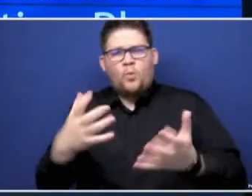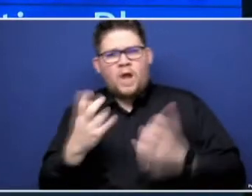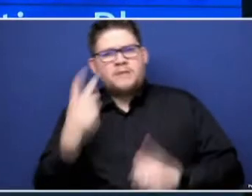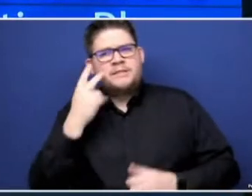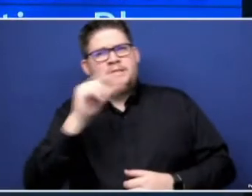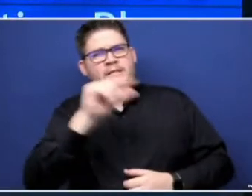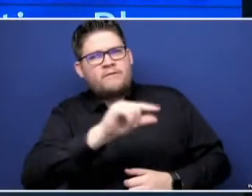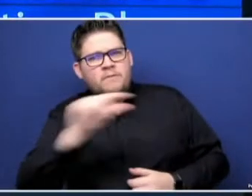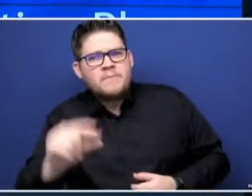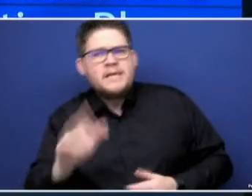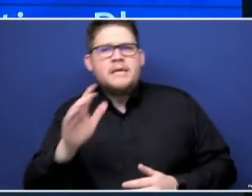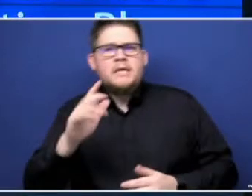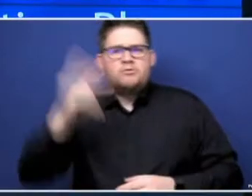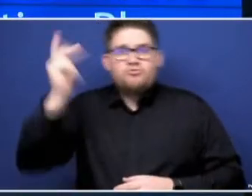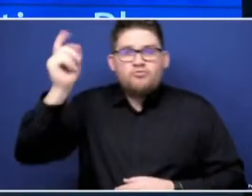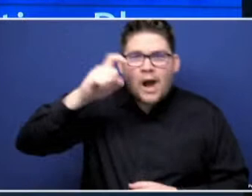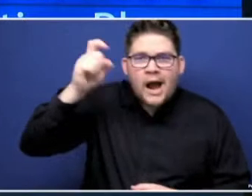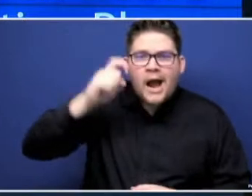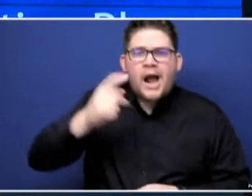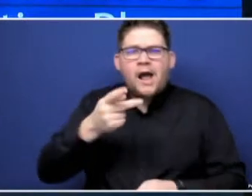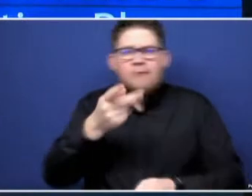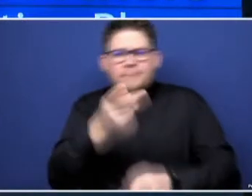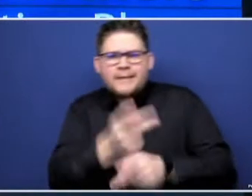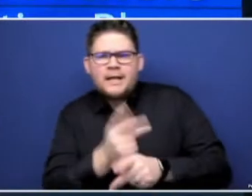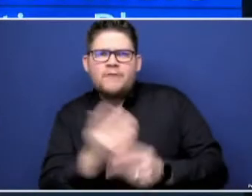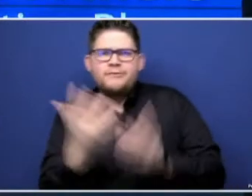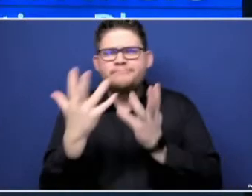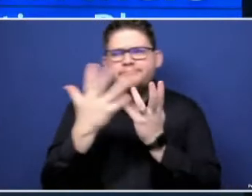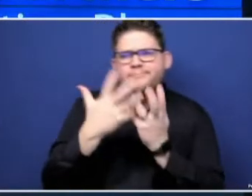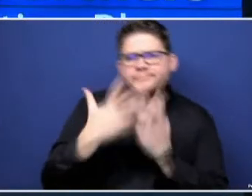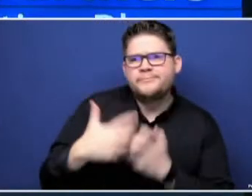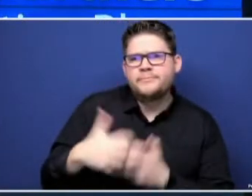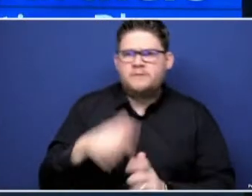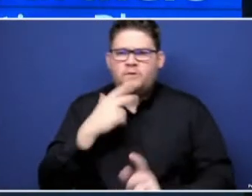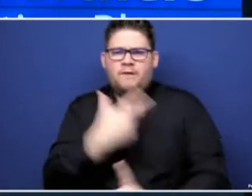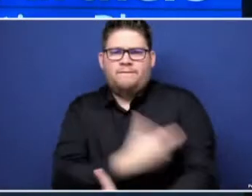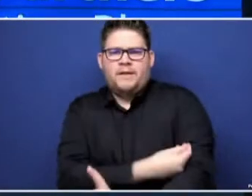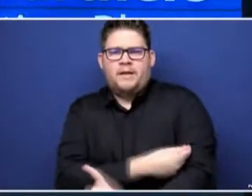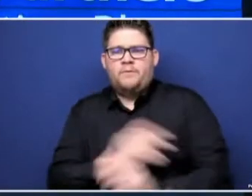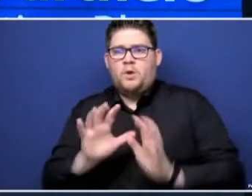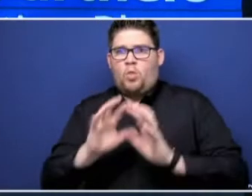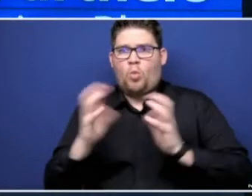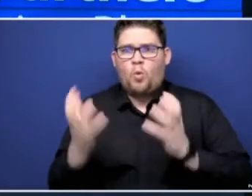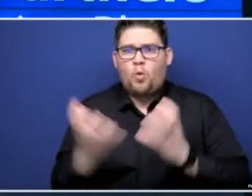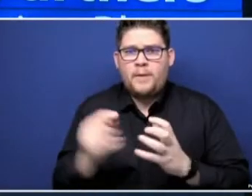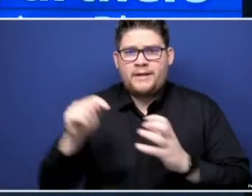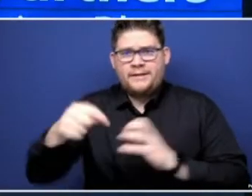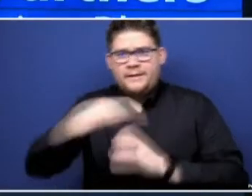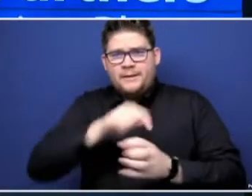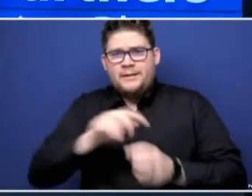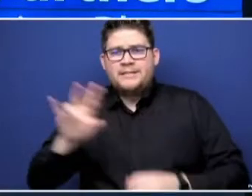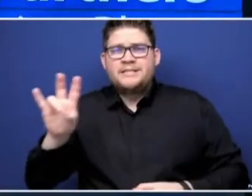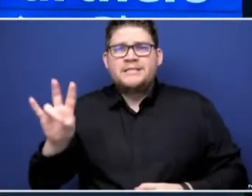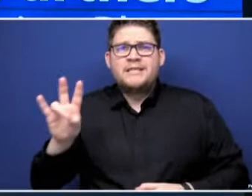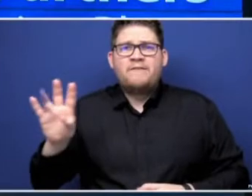or clinicians being able to administer the vaccine directly to their clinically vulnerable patients because